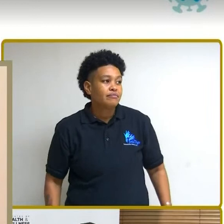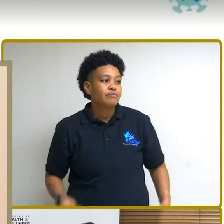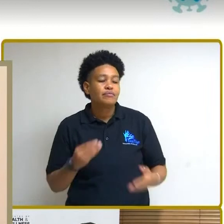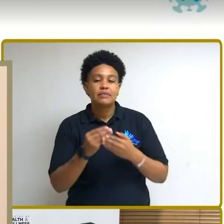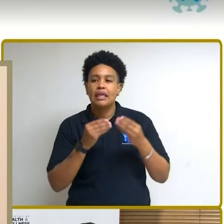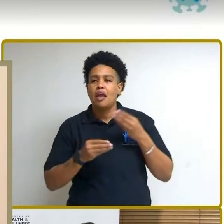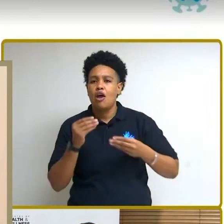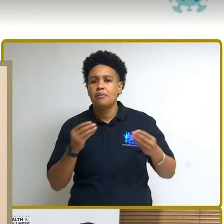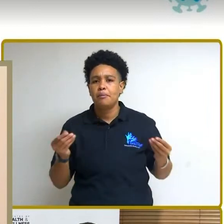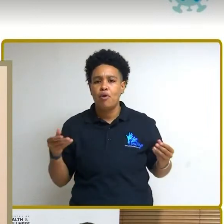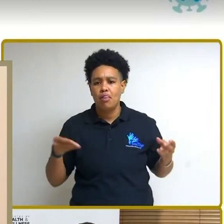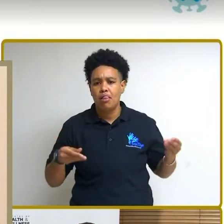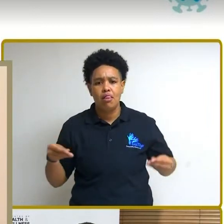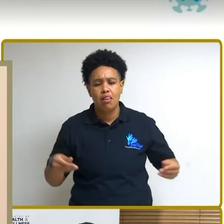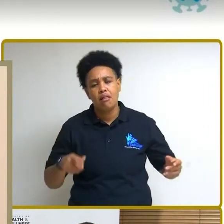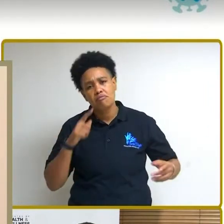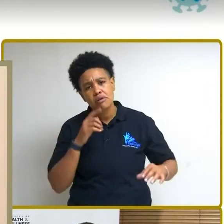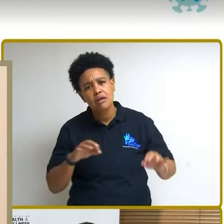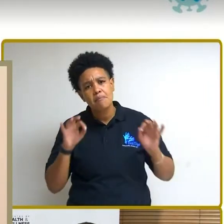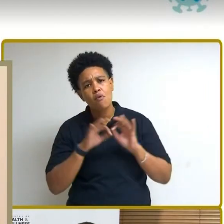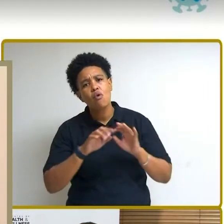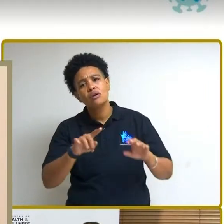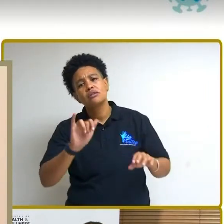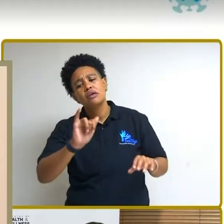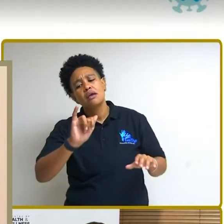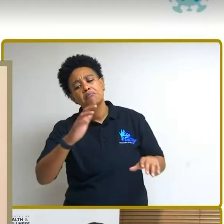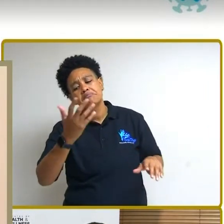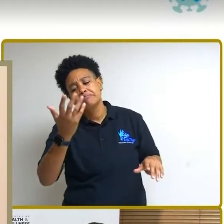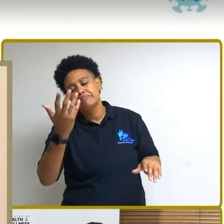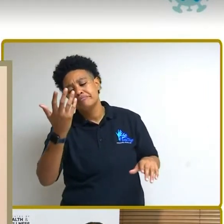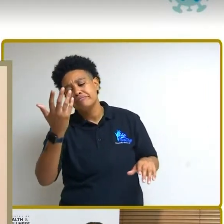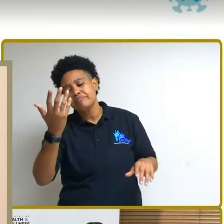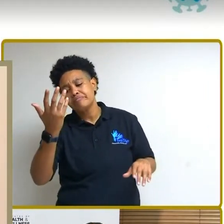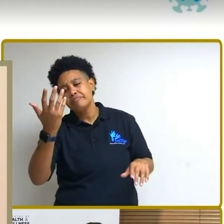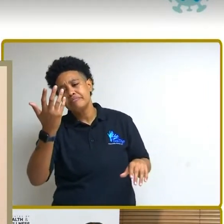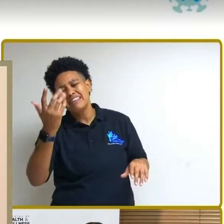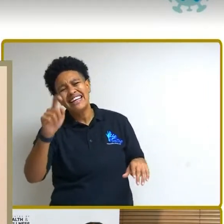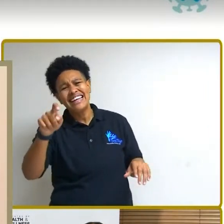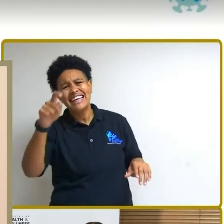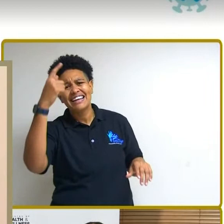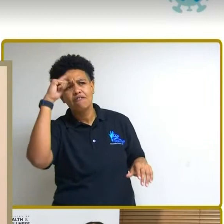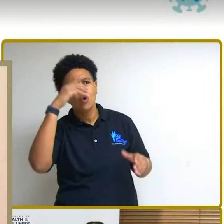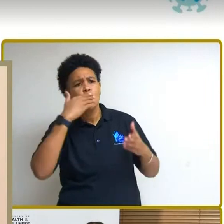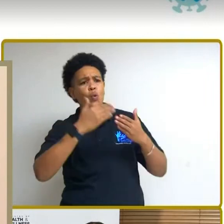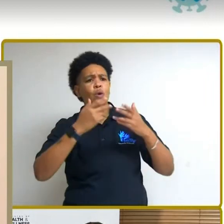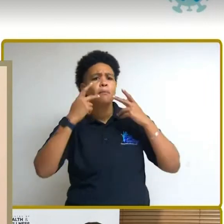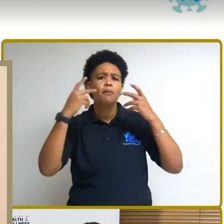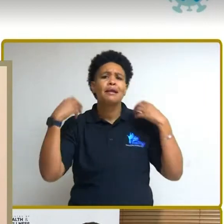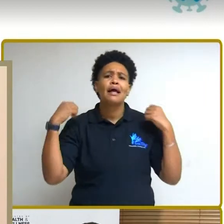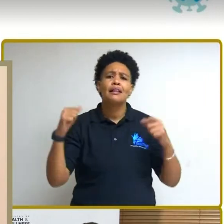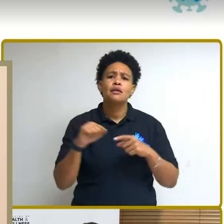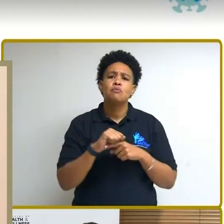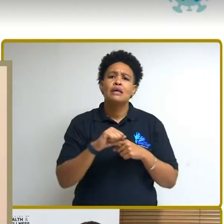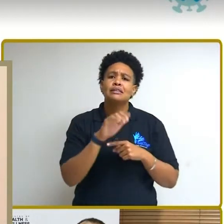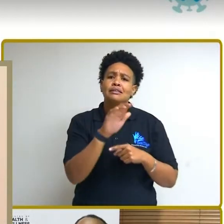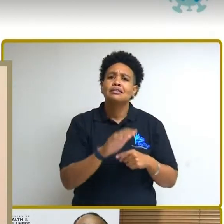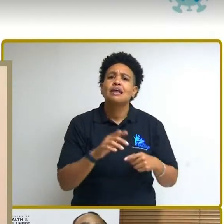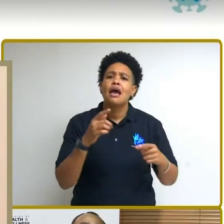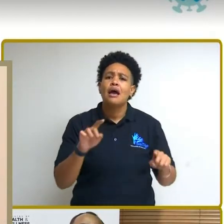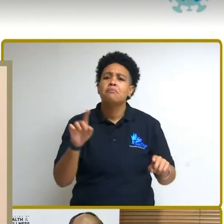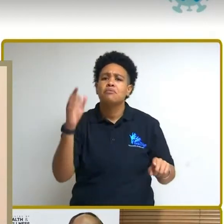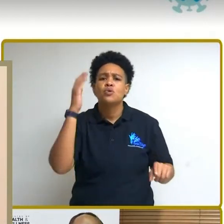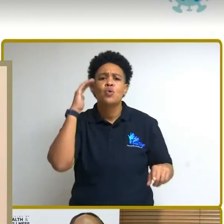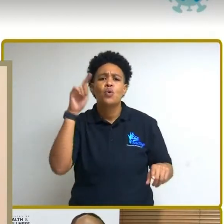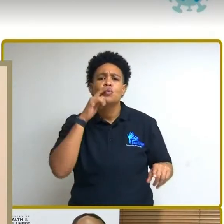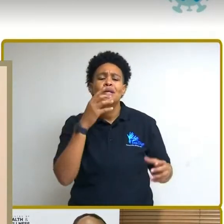very important as much as is the need for good public health practices. And, we're